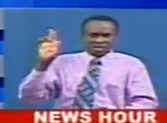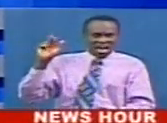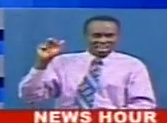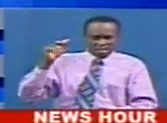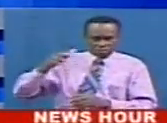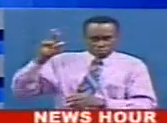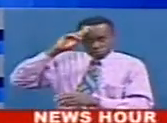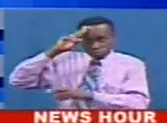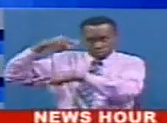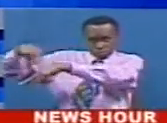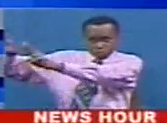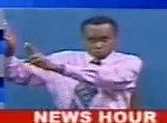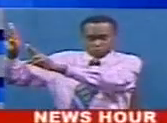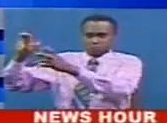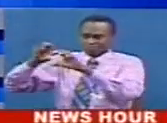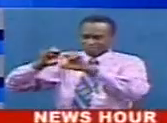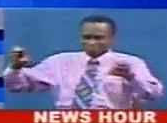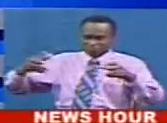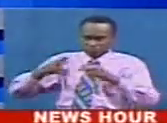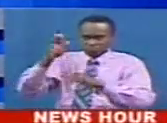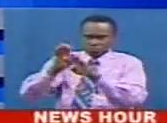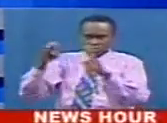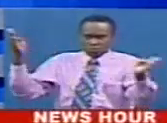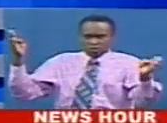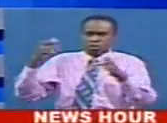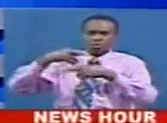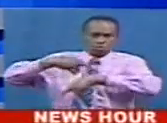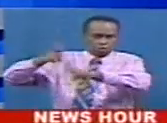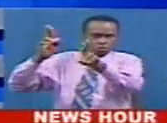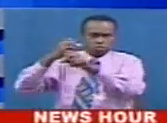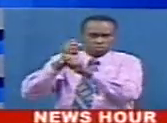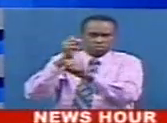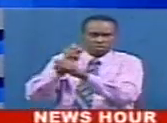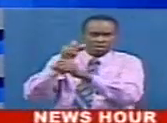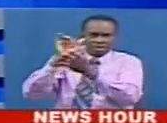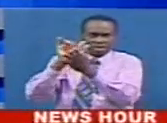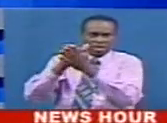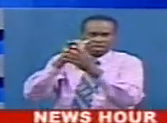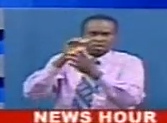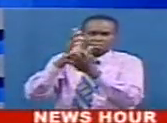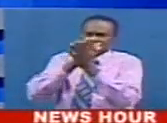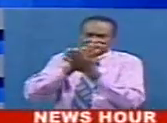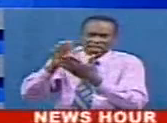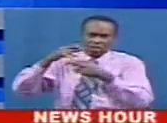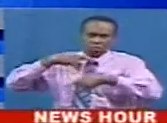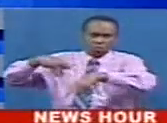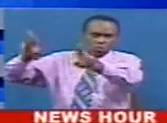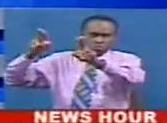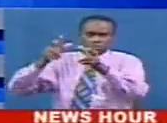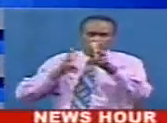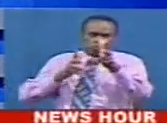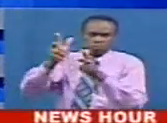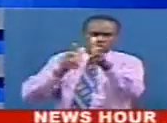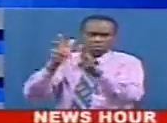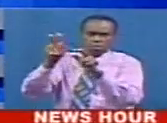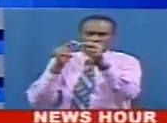at $84 million, is expected to be completed in April 2020. The African Development Bank, AFDB,